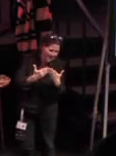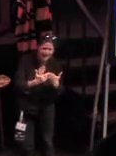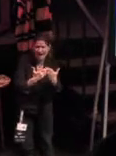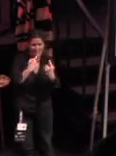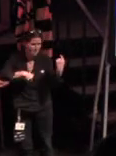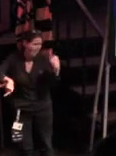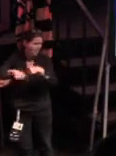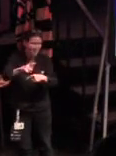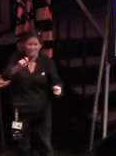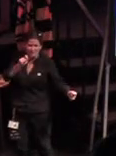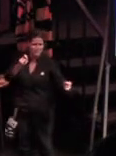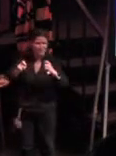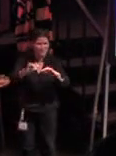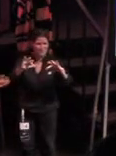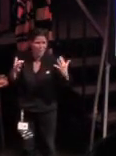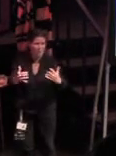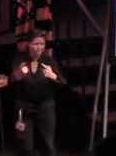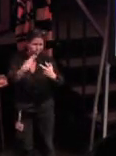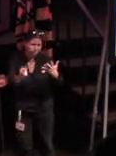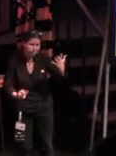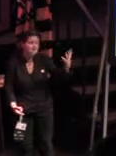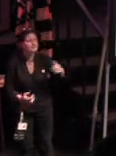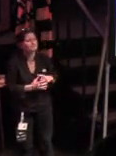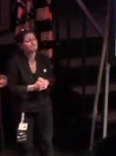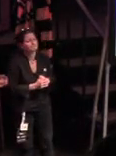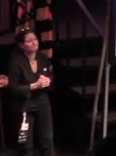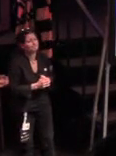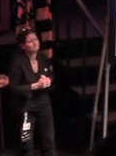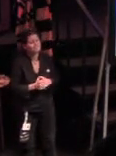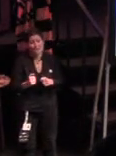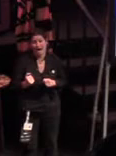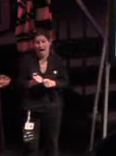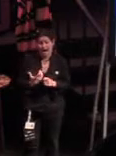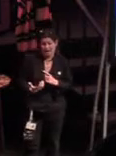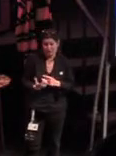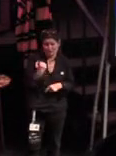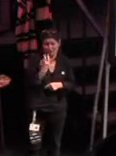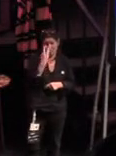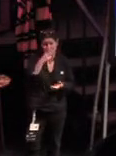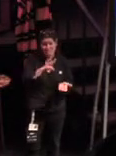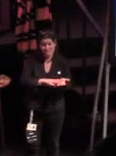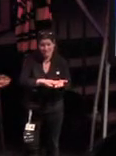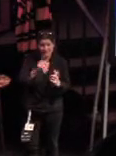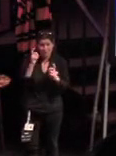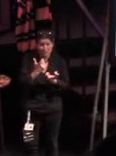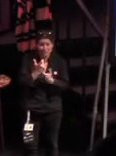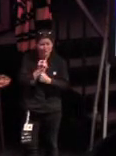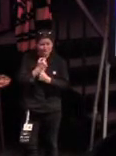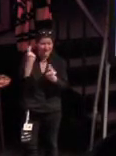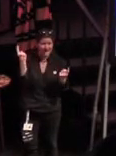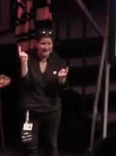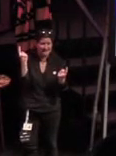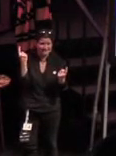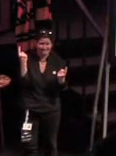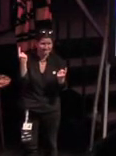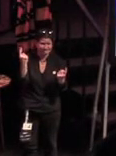psychologist, I'm going to change the world, I'm going to, you know, blah, blah, blah. And I did about 3 months in college and realized quite quickly that I do not